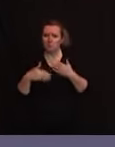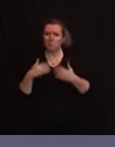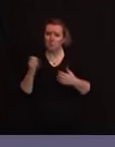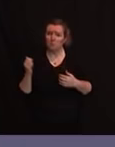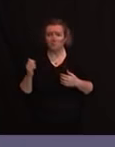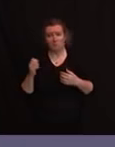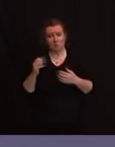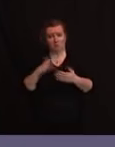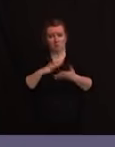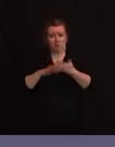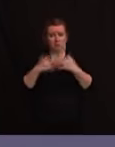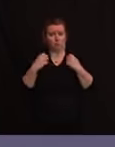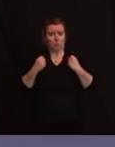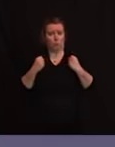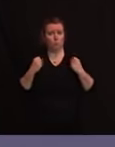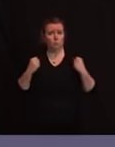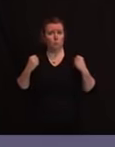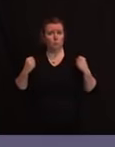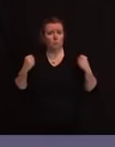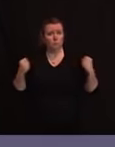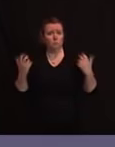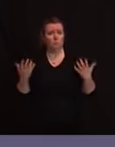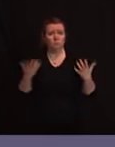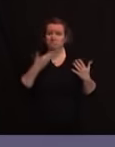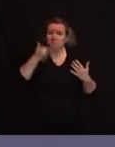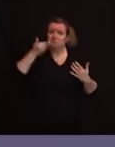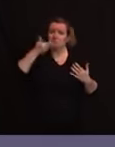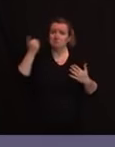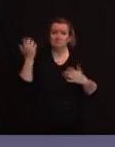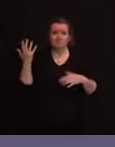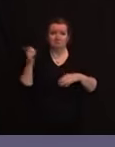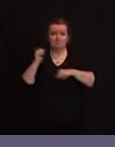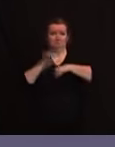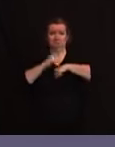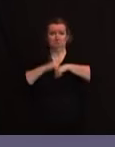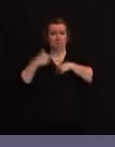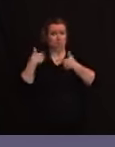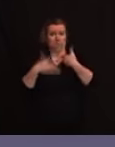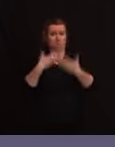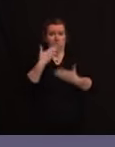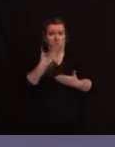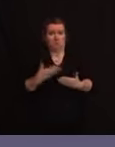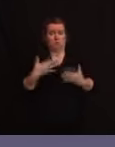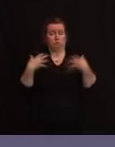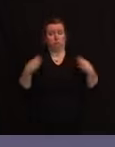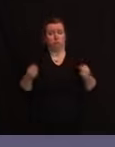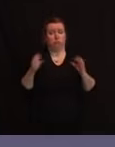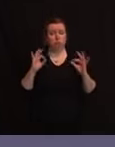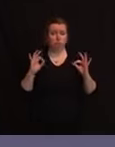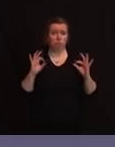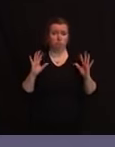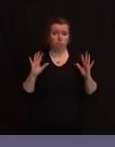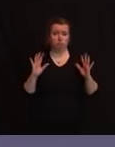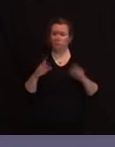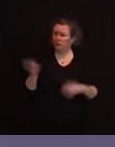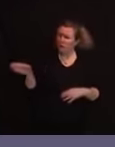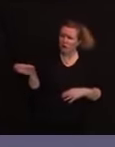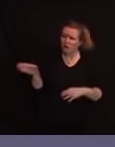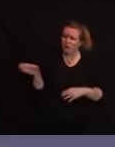on wood, so far so good, and I appreciate your asking. You had asked Judy a question about having lived through SARS and other